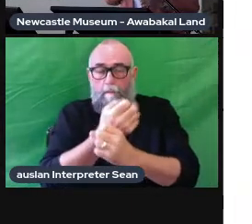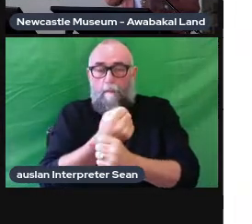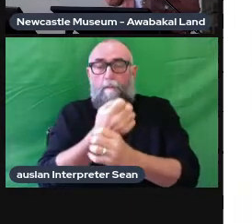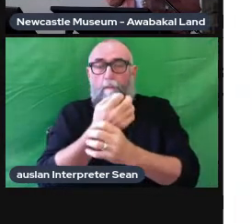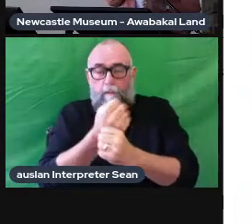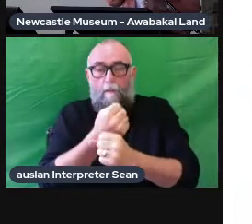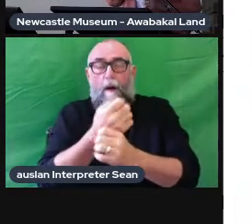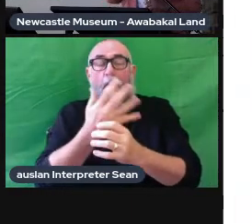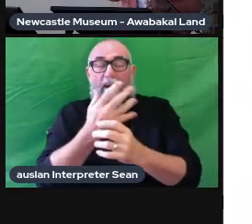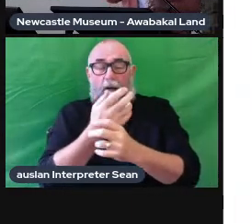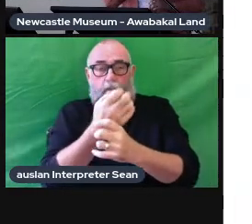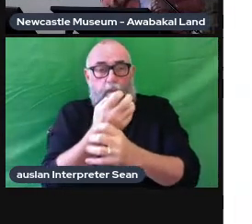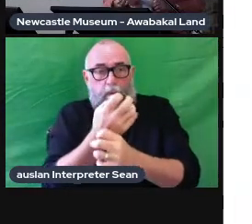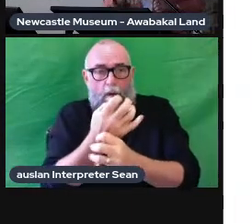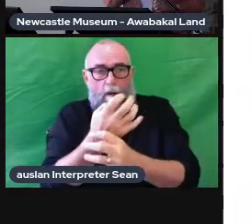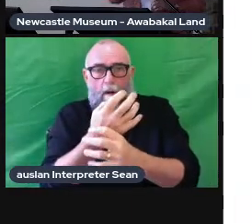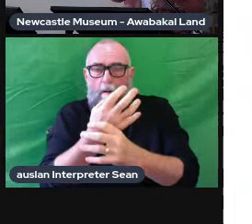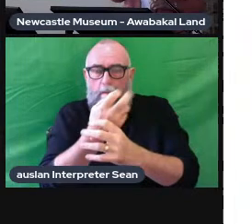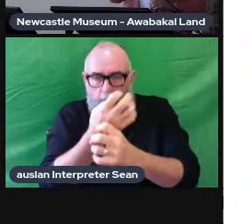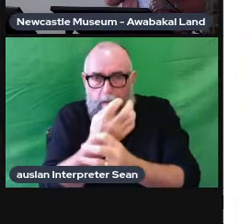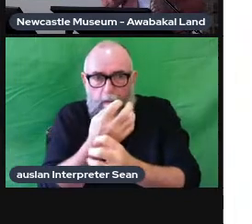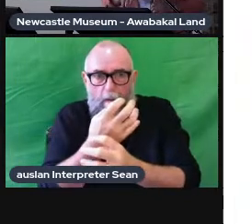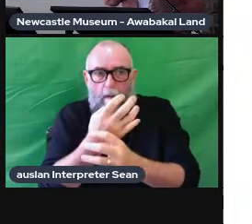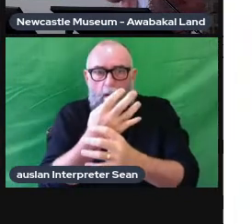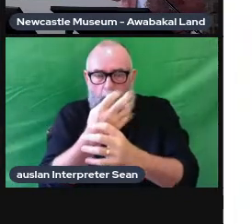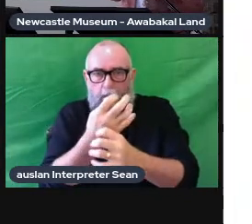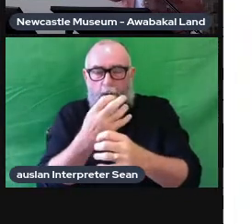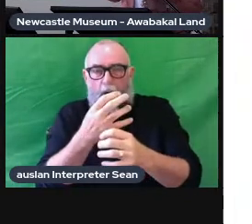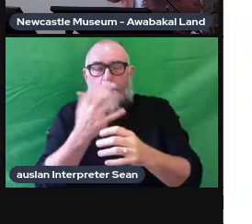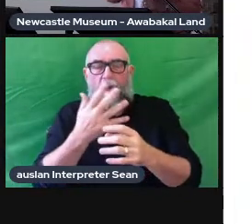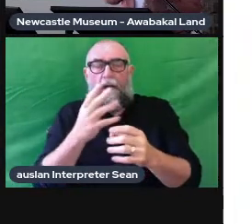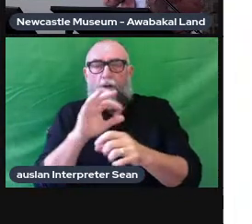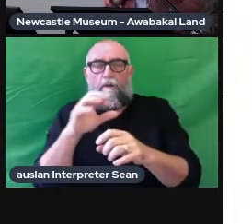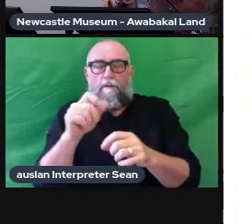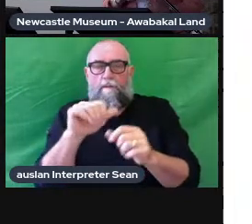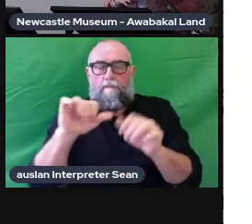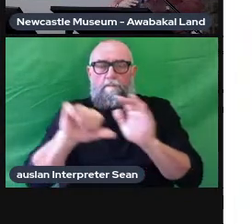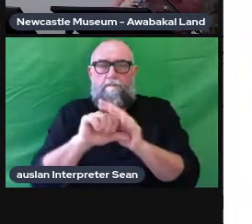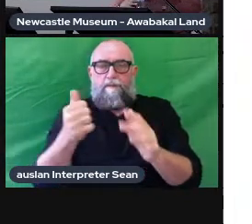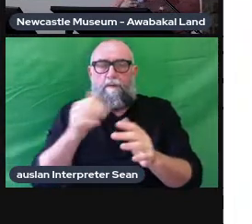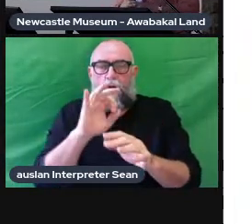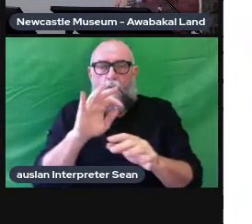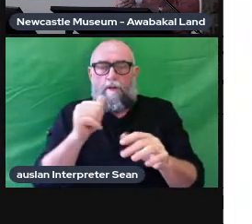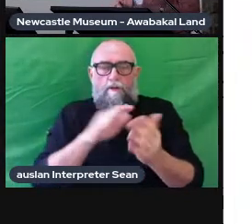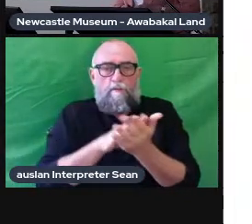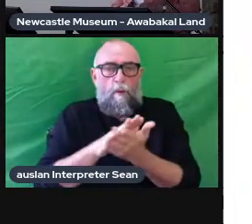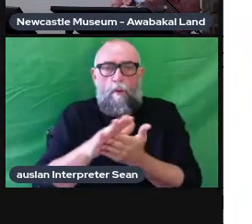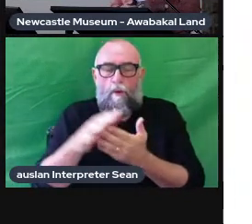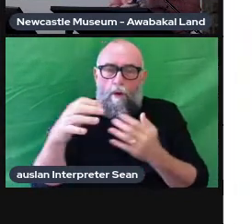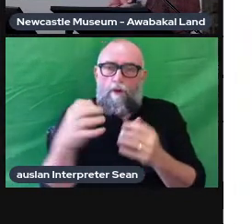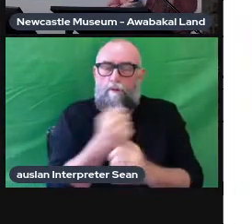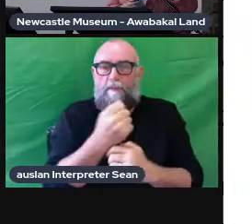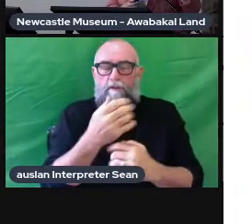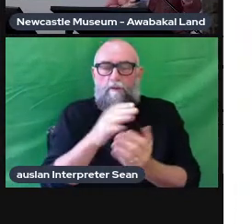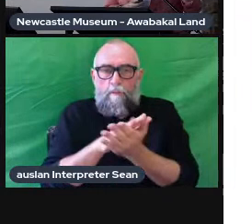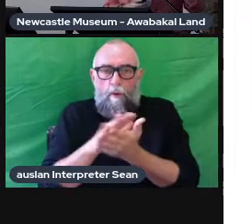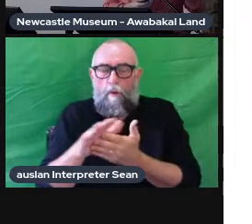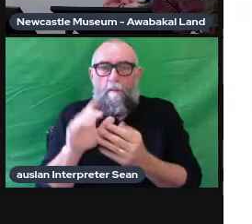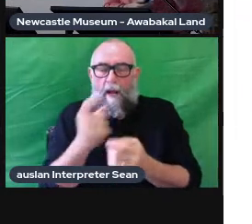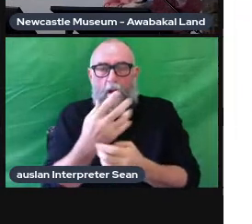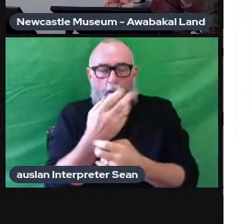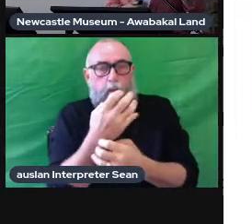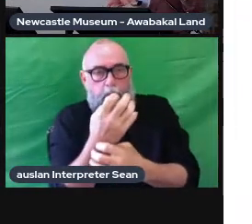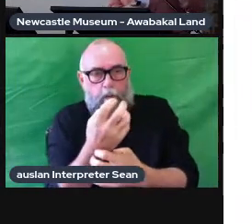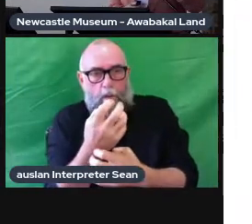blood coming through the heart chambers doesn't push through as forcefully as we would like it to go. A lot